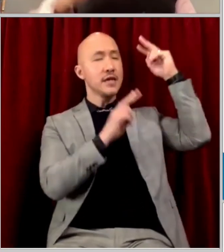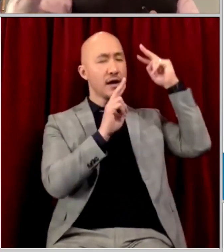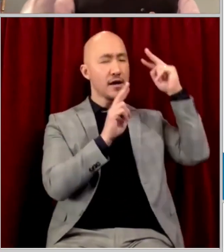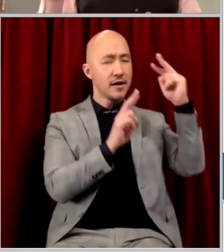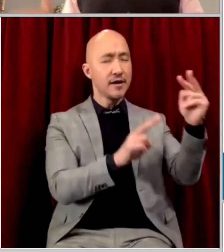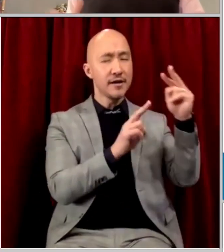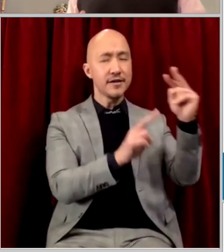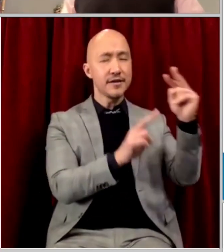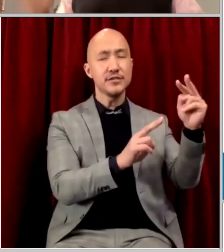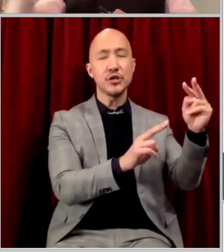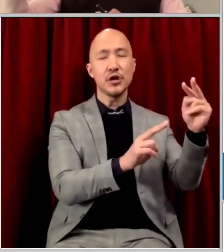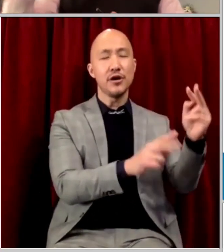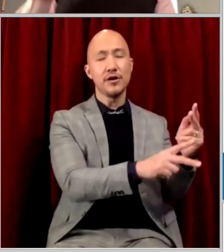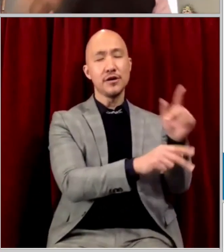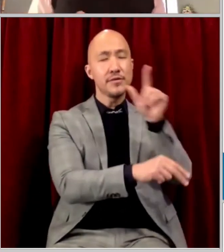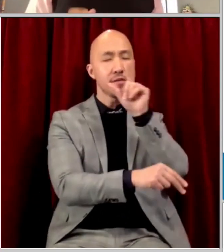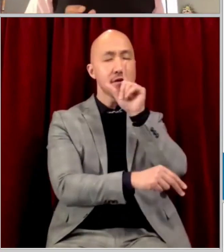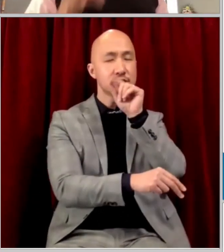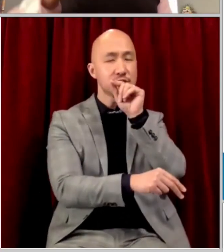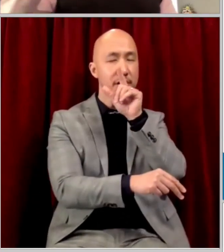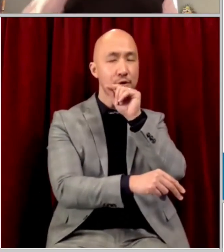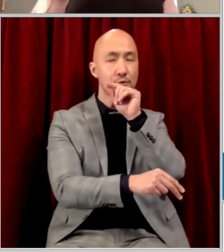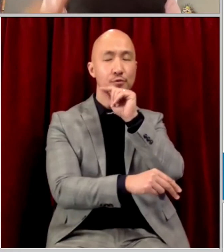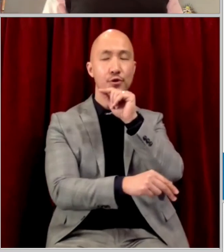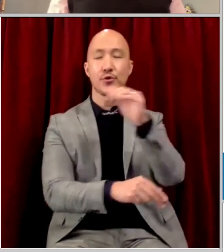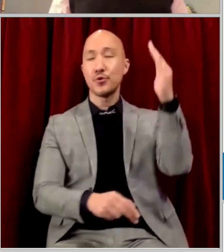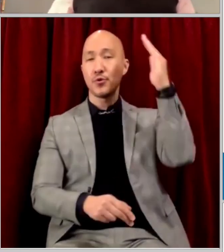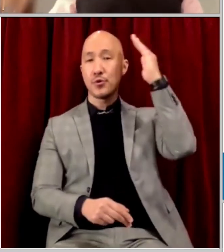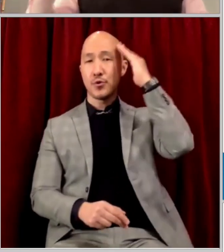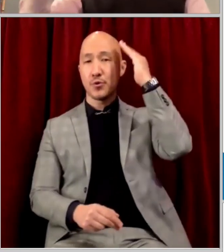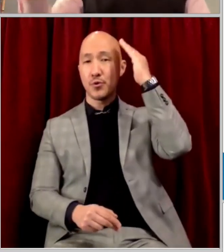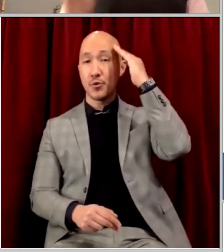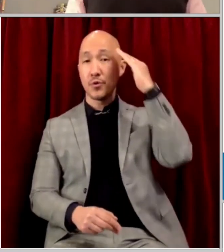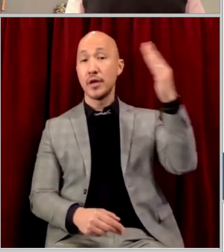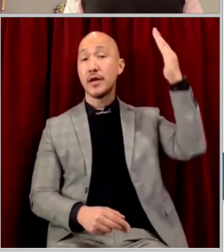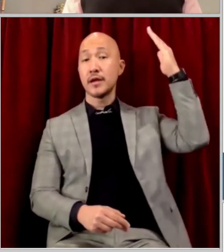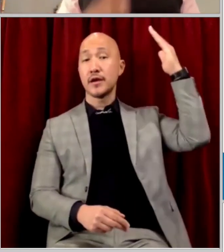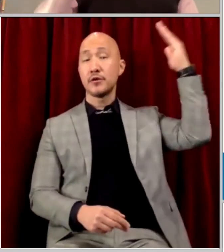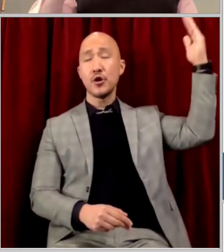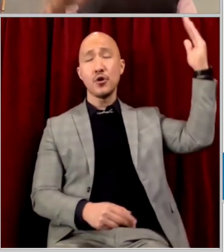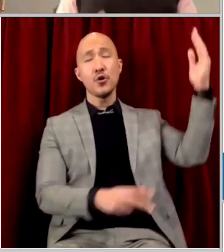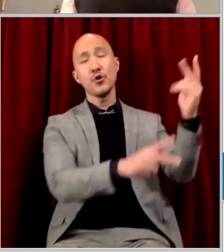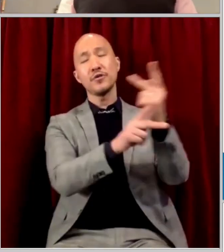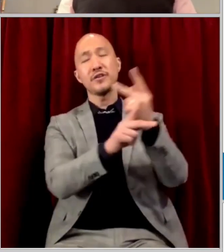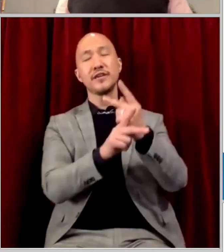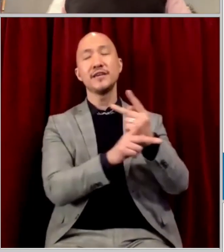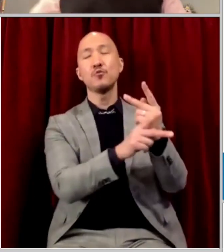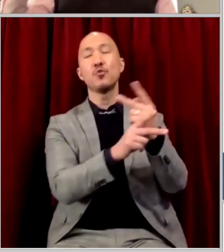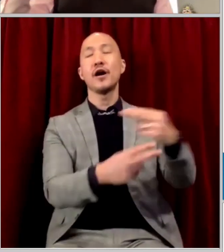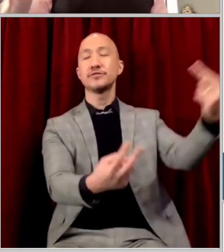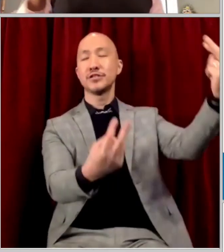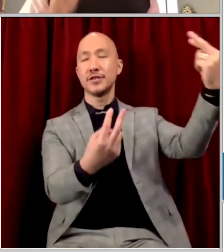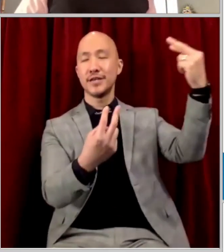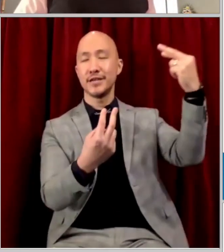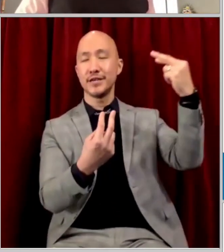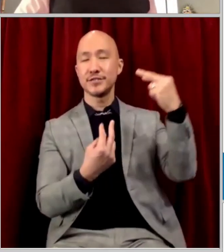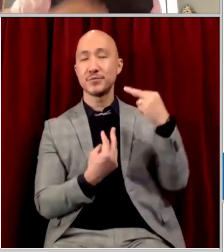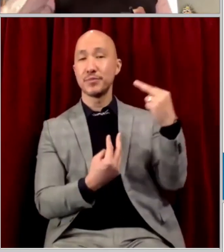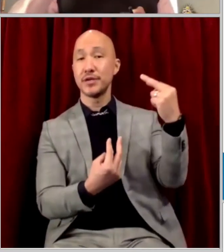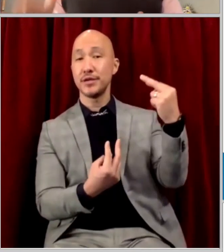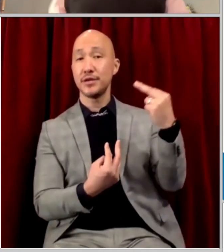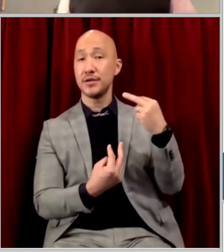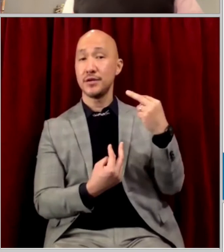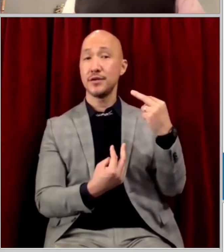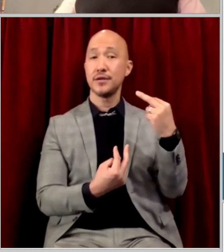His eye is on the sparrow, and I know he watches